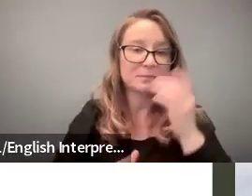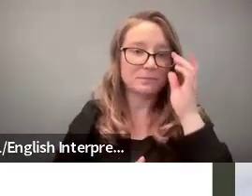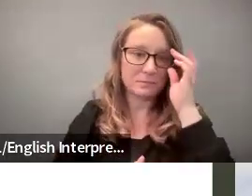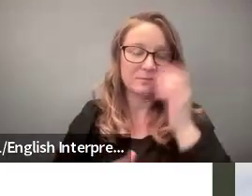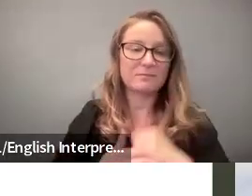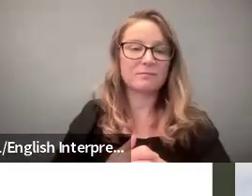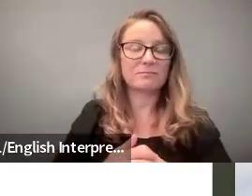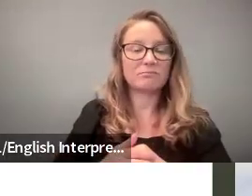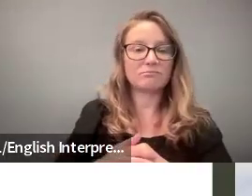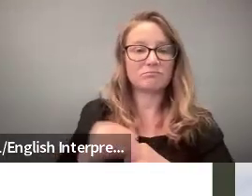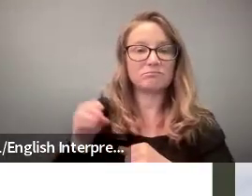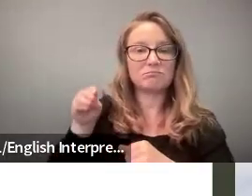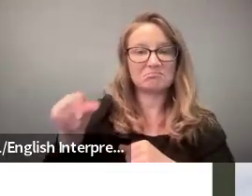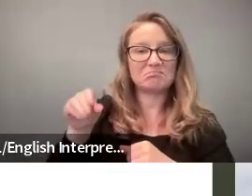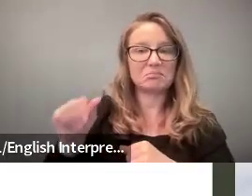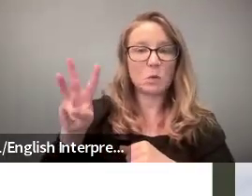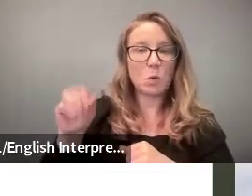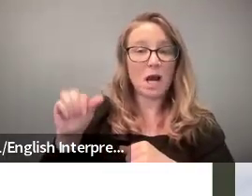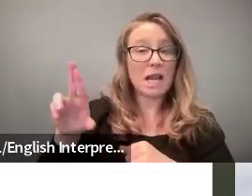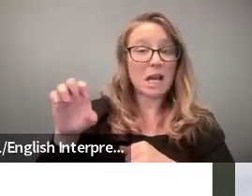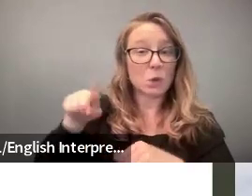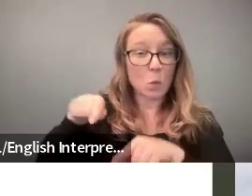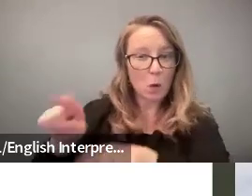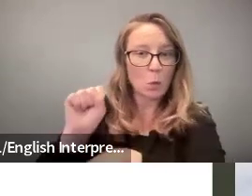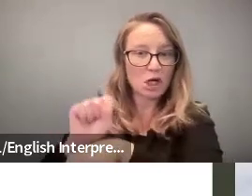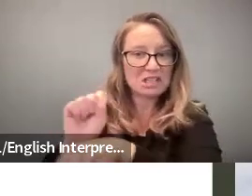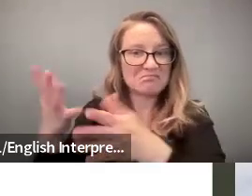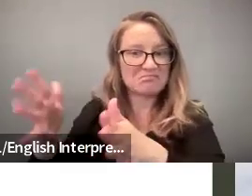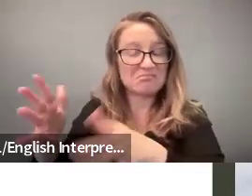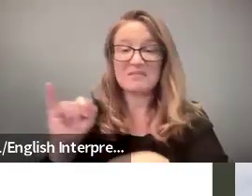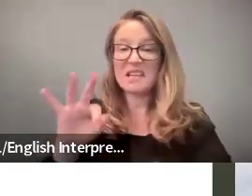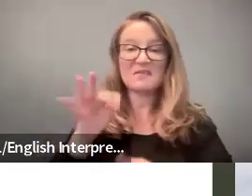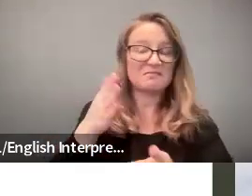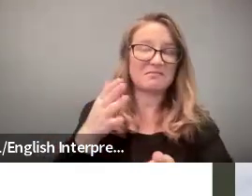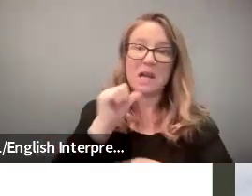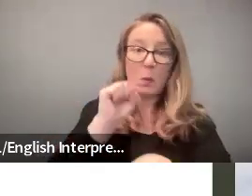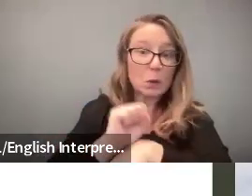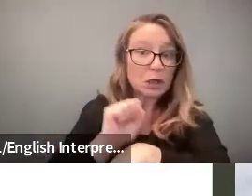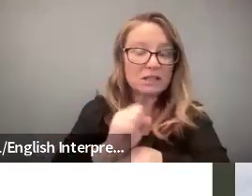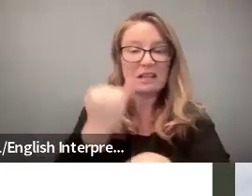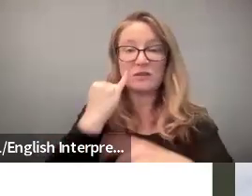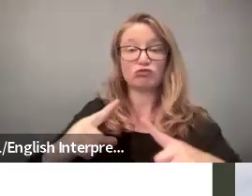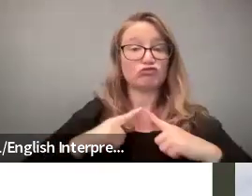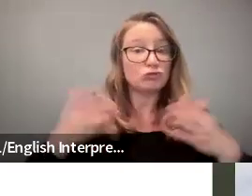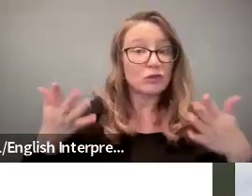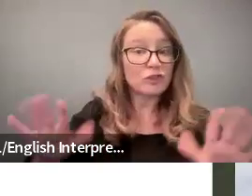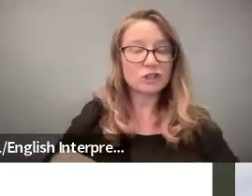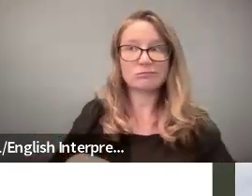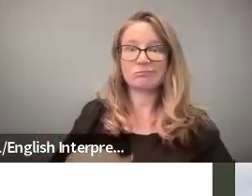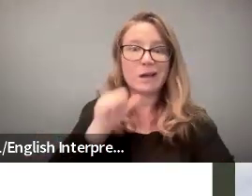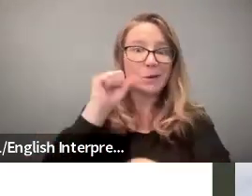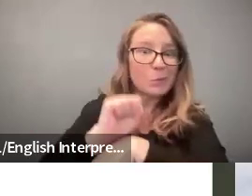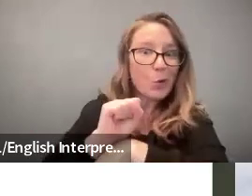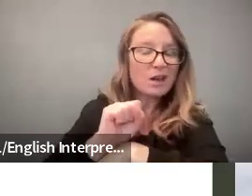And you only contribute to Walk Cares while you're working. So if you retire or become unemployed,